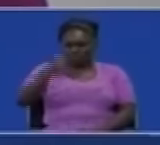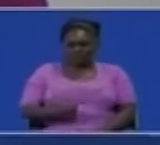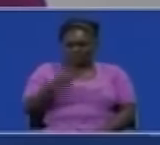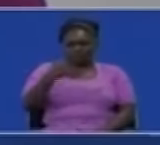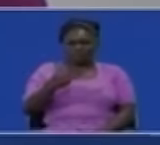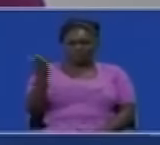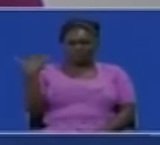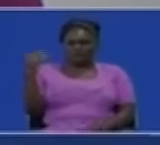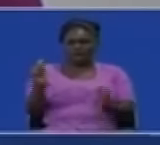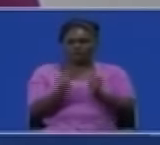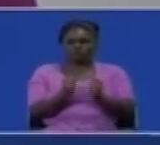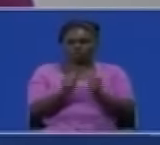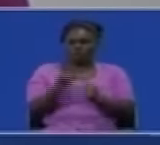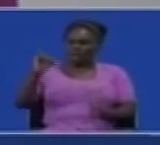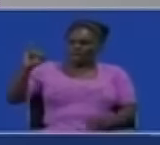last October.